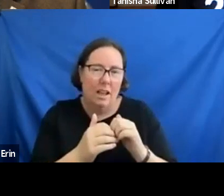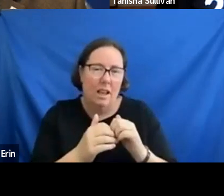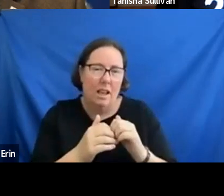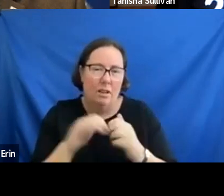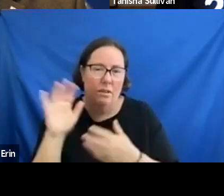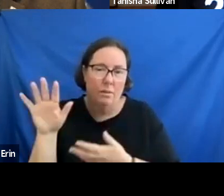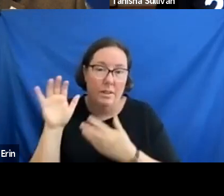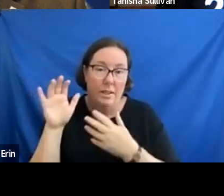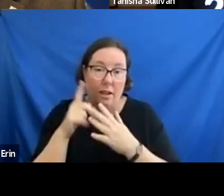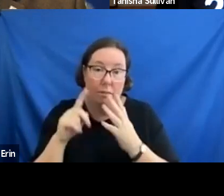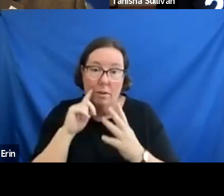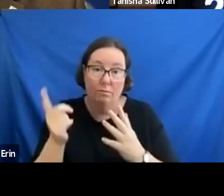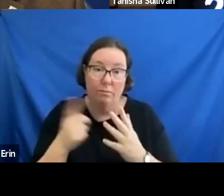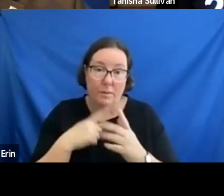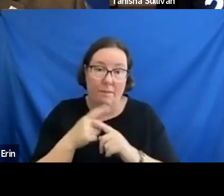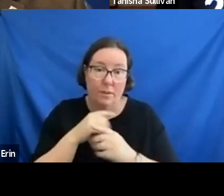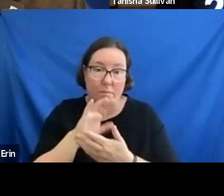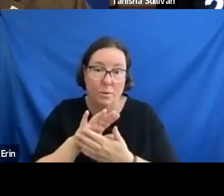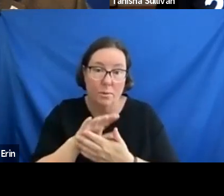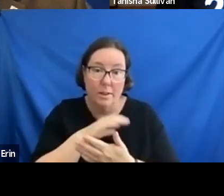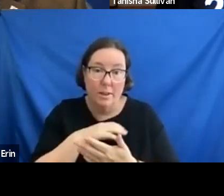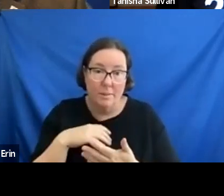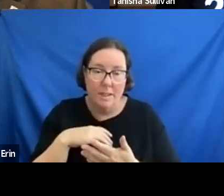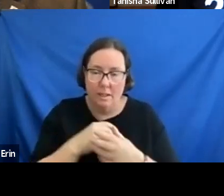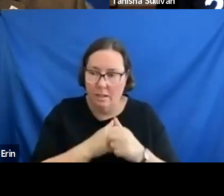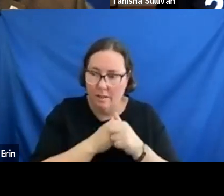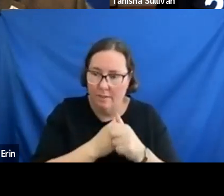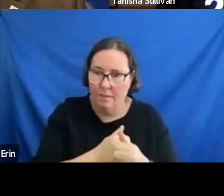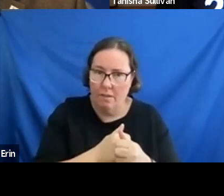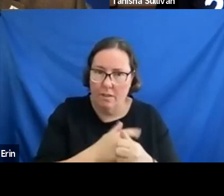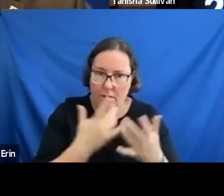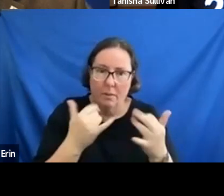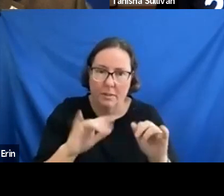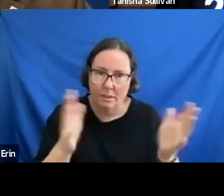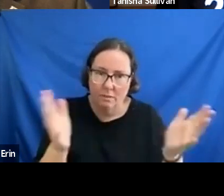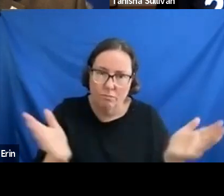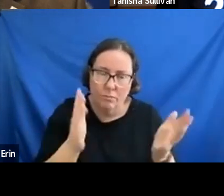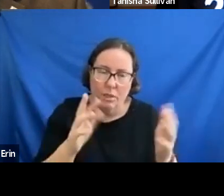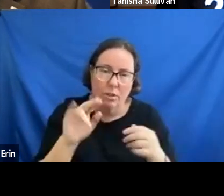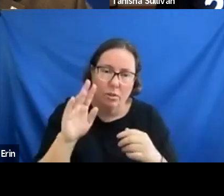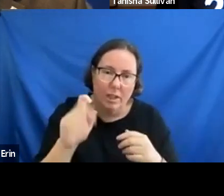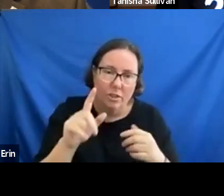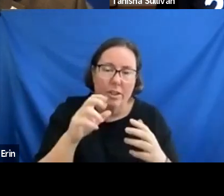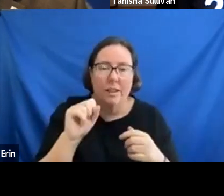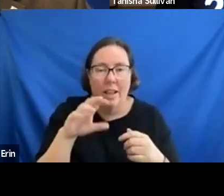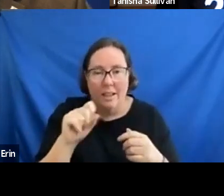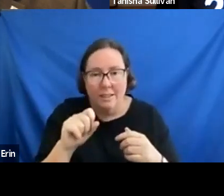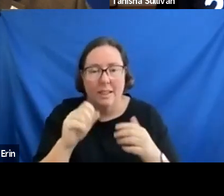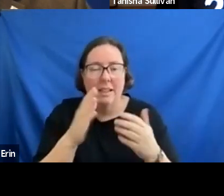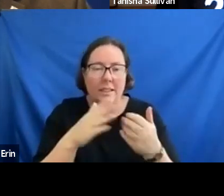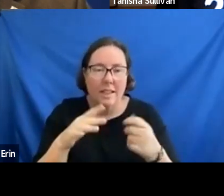take the charge we have from the school committee and do it in a manner that promotes a racial, socioeconomic, and neighborhood